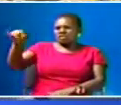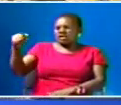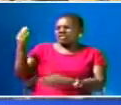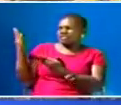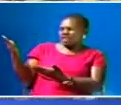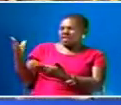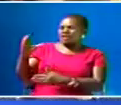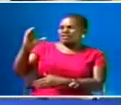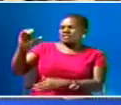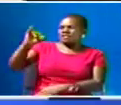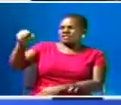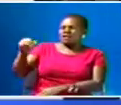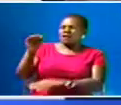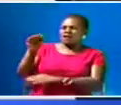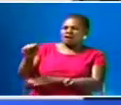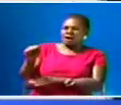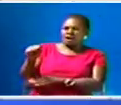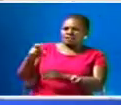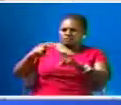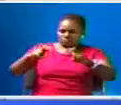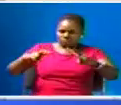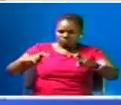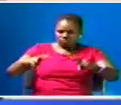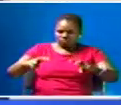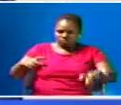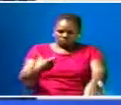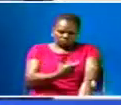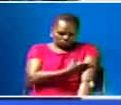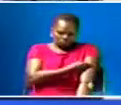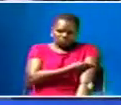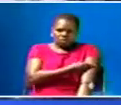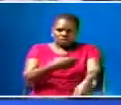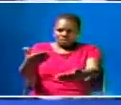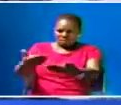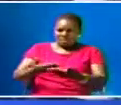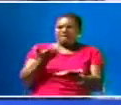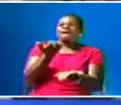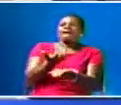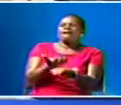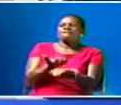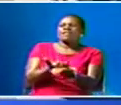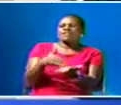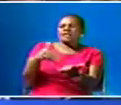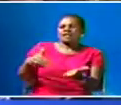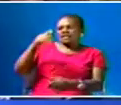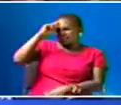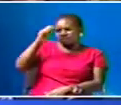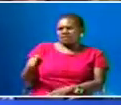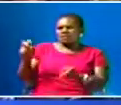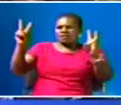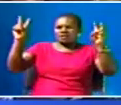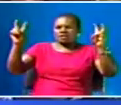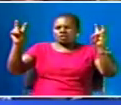Mwilu, the CJ asked detectives involved in investigations of drug barons to bring him evidence against the judges. The